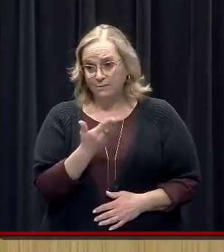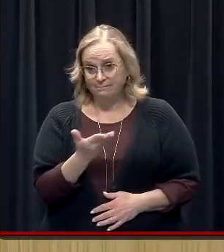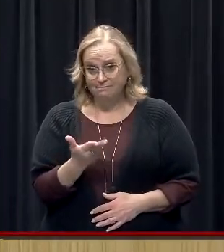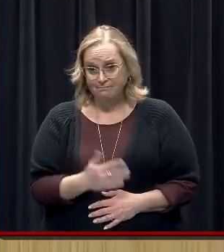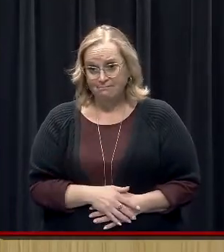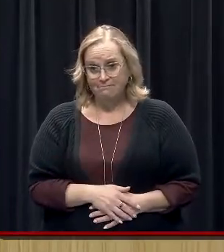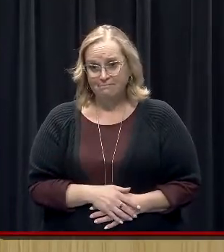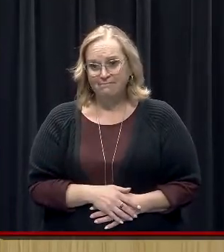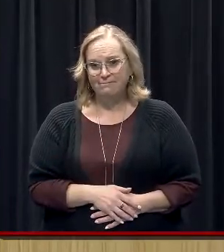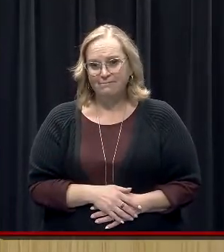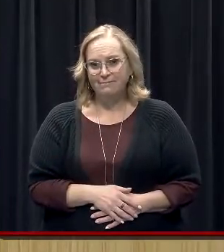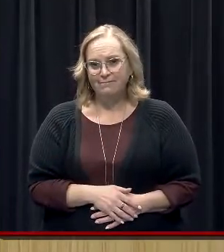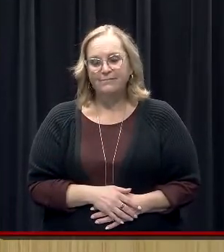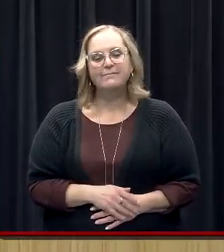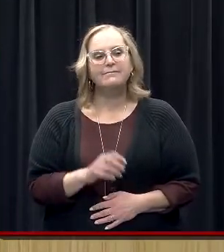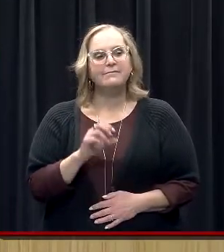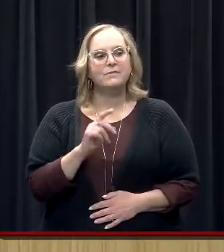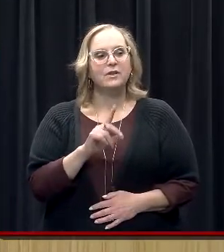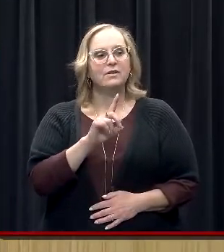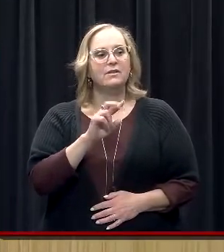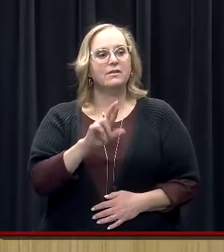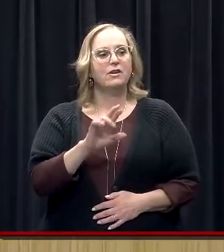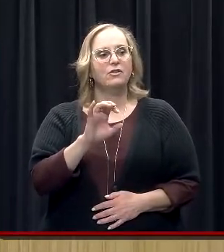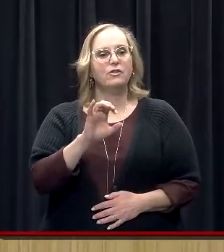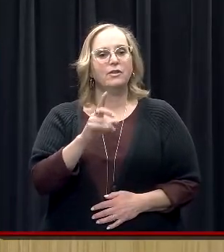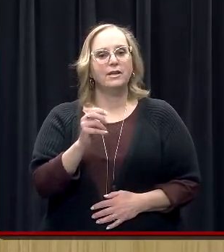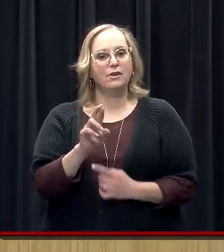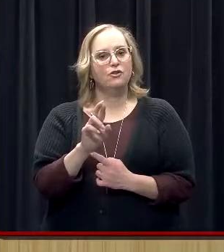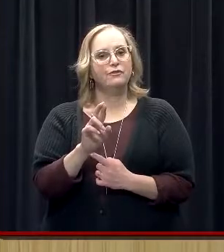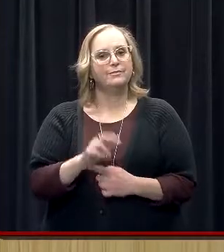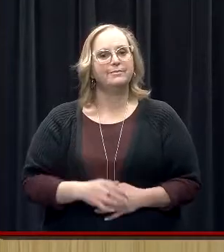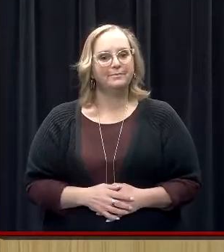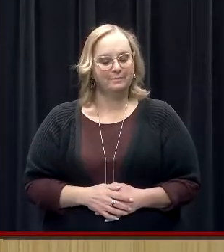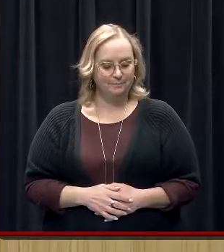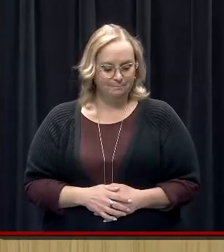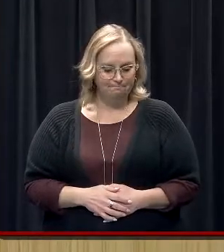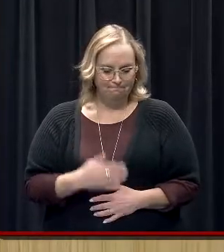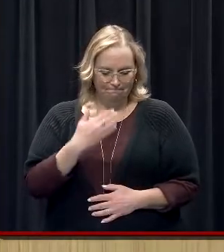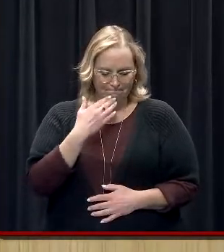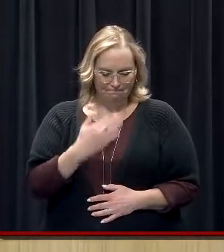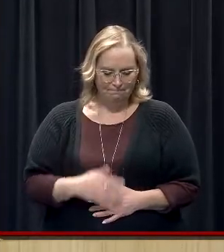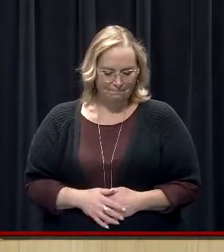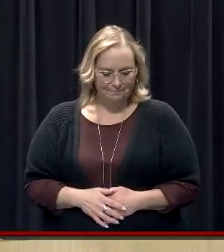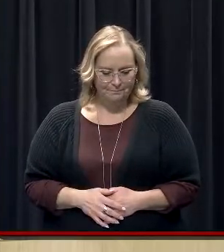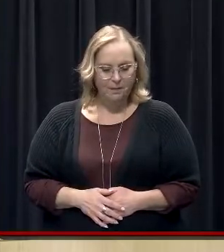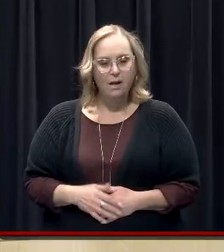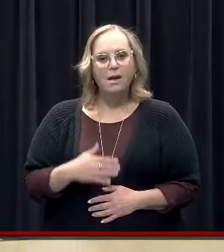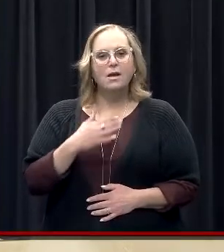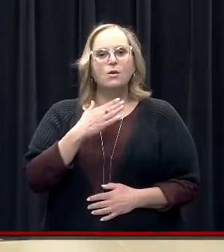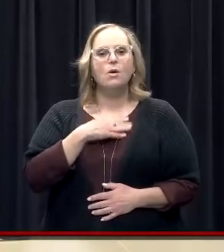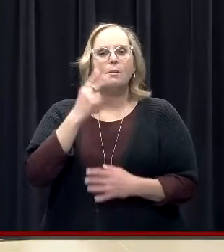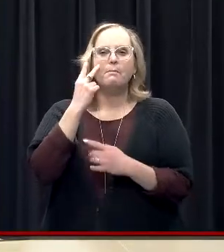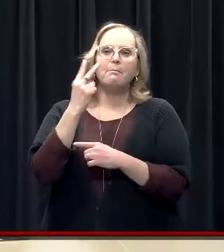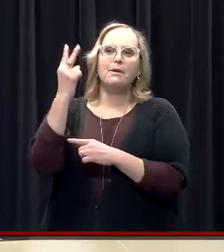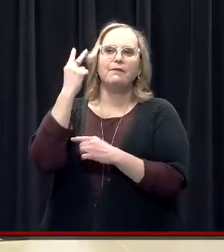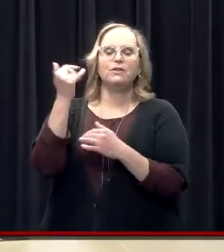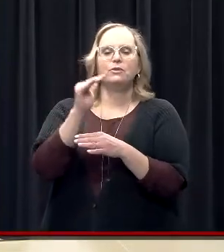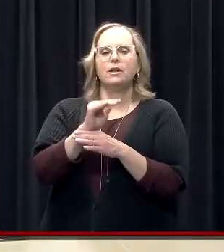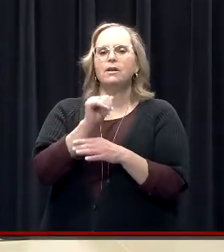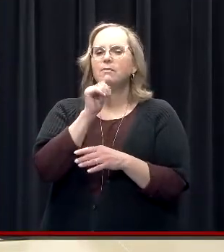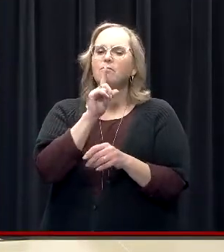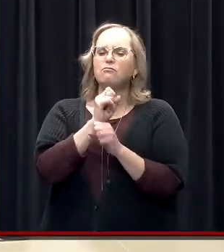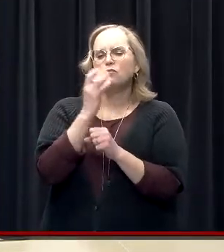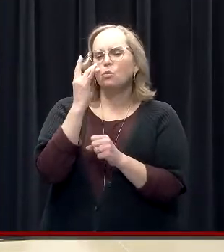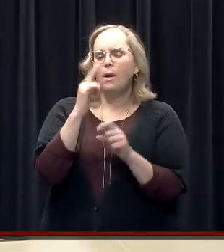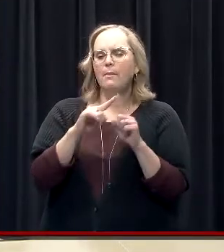else? Okay, Dr. Yeager. Thank you. You know, my reflection tonight, I don't know why this is, but